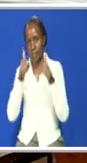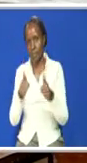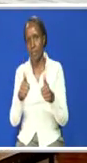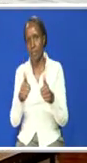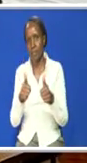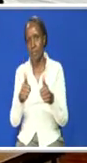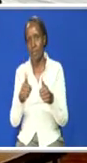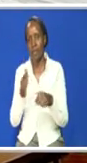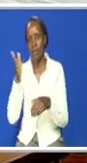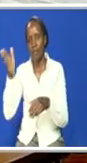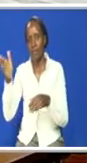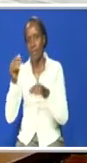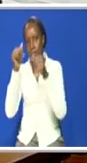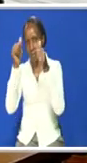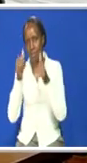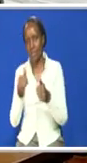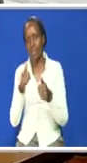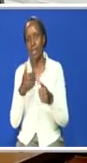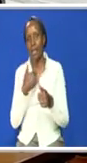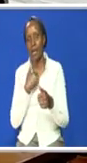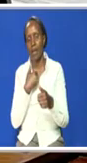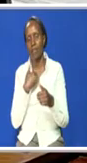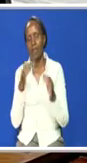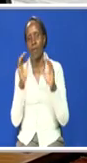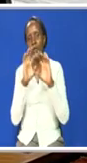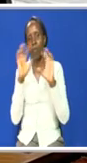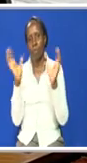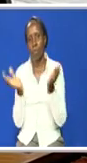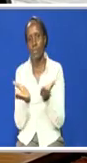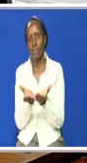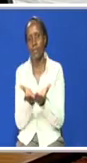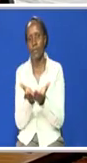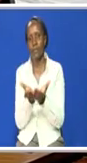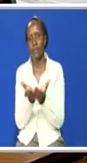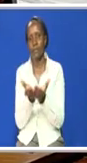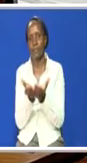On my chart, I have samples.